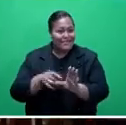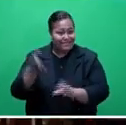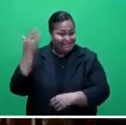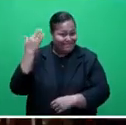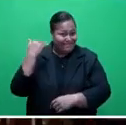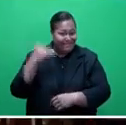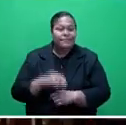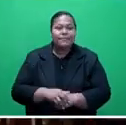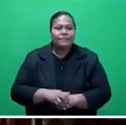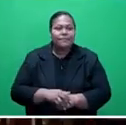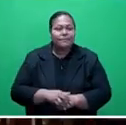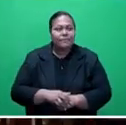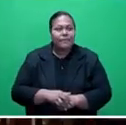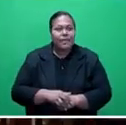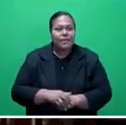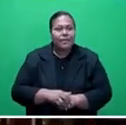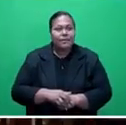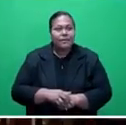Speaker, sir, my